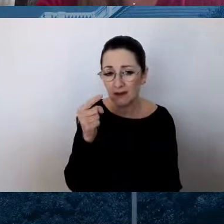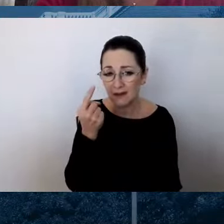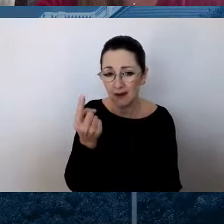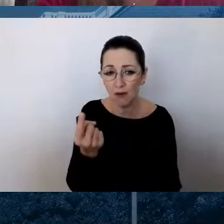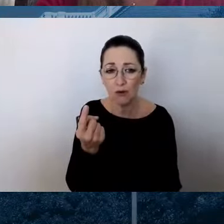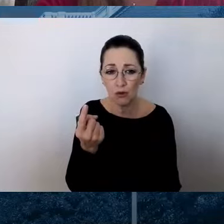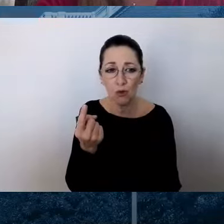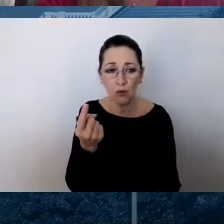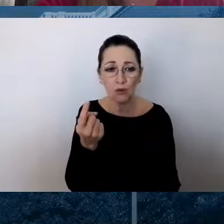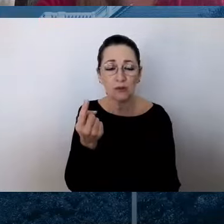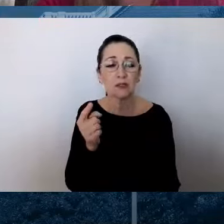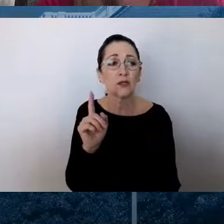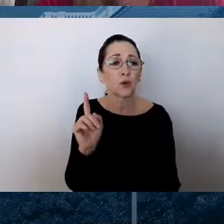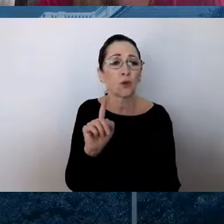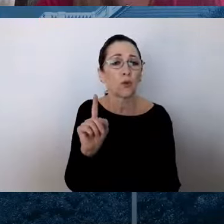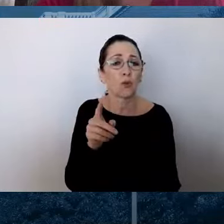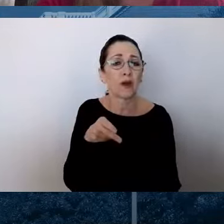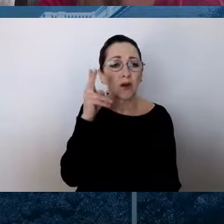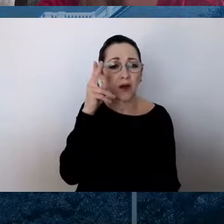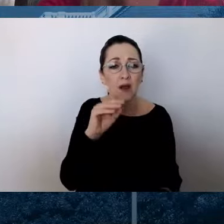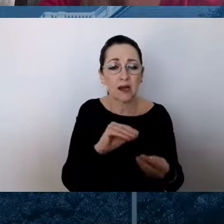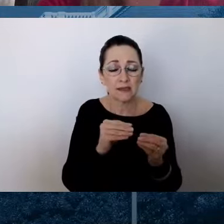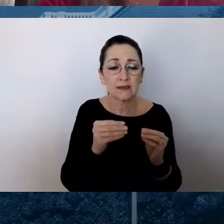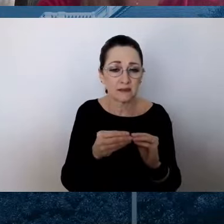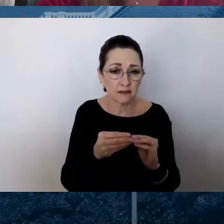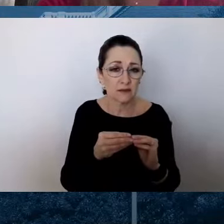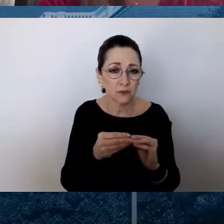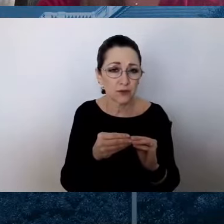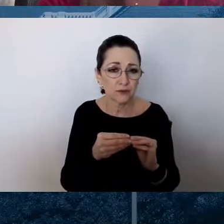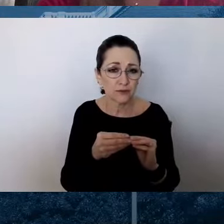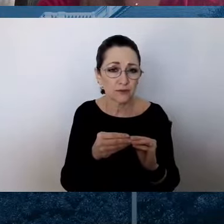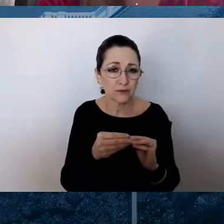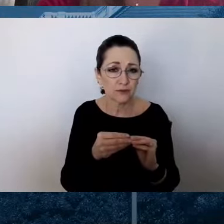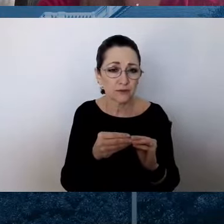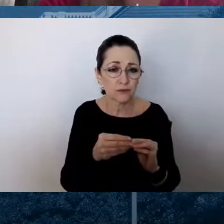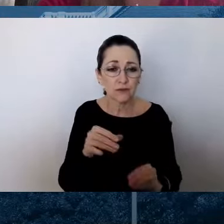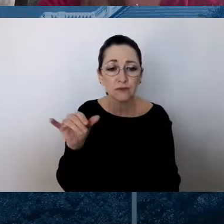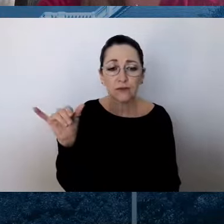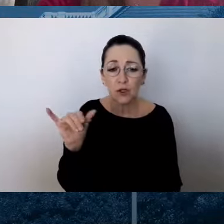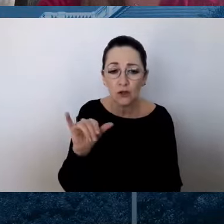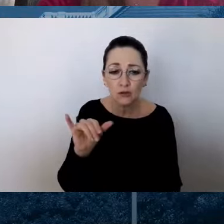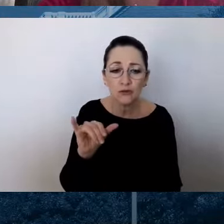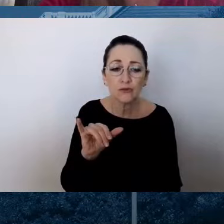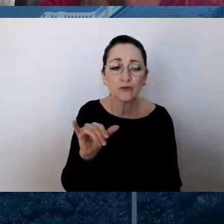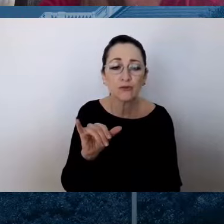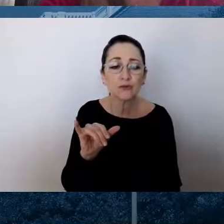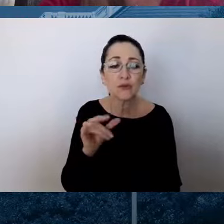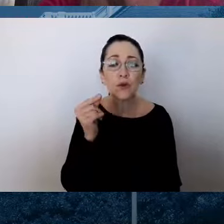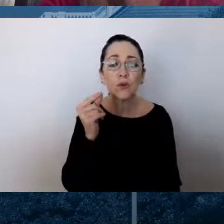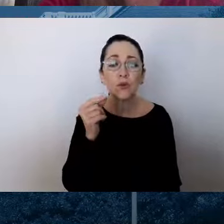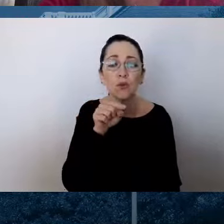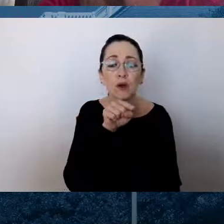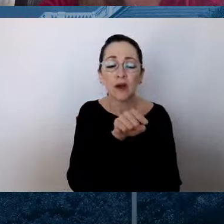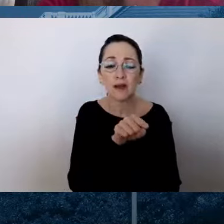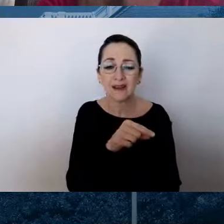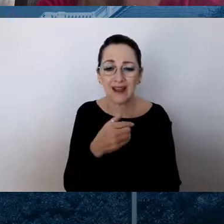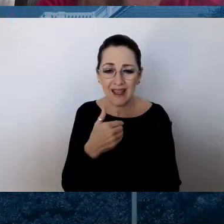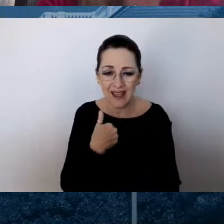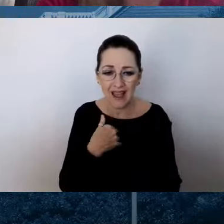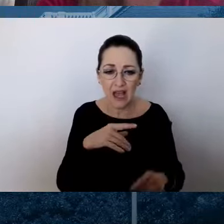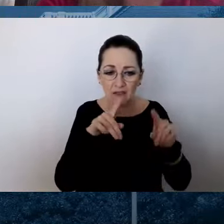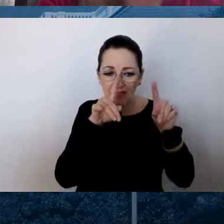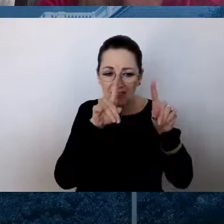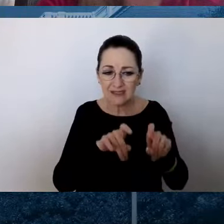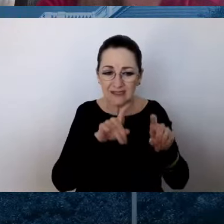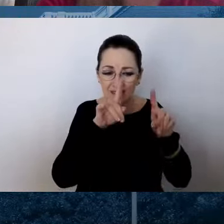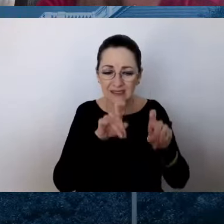those areas of concern criteria that I just mentioned, but also the areas that have a test-based positivity rate